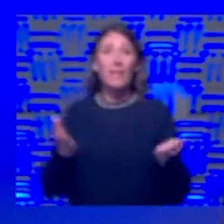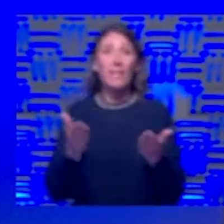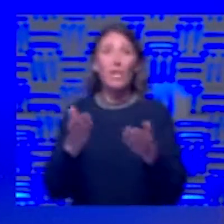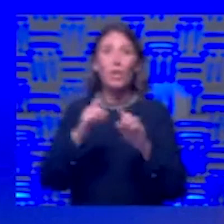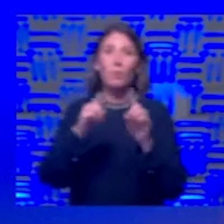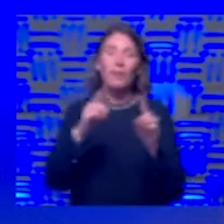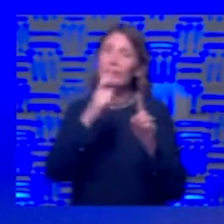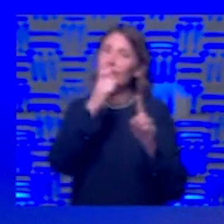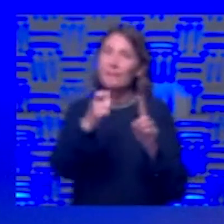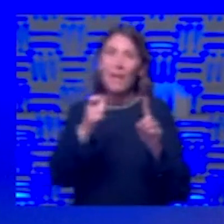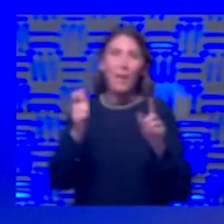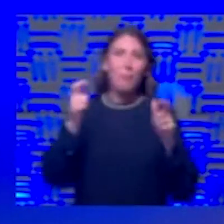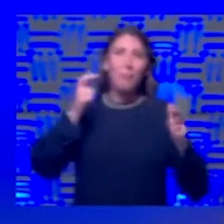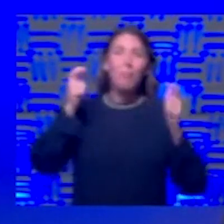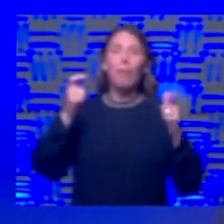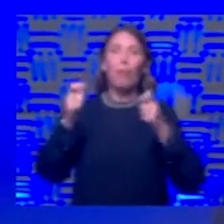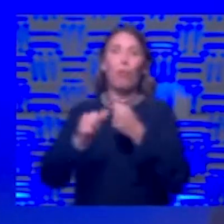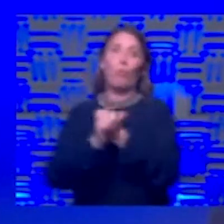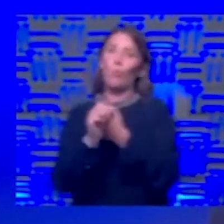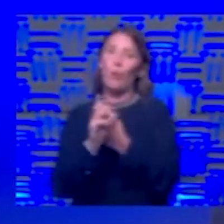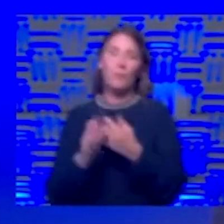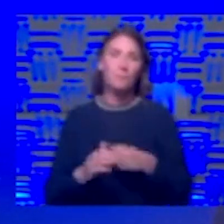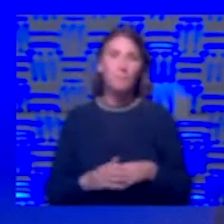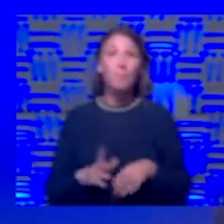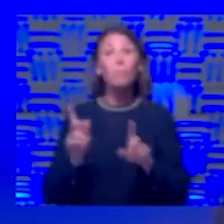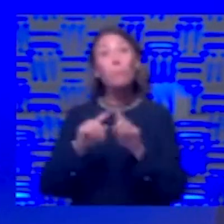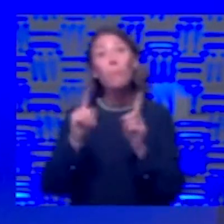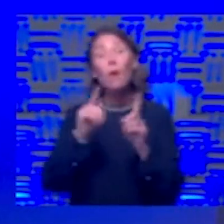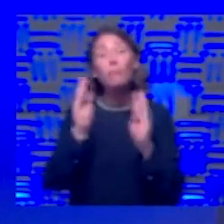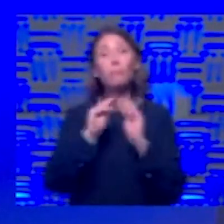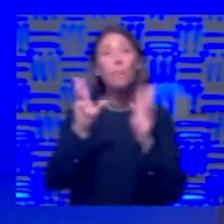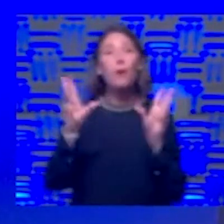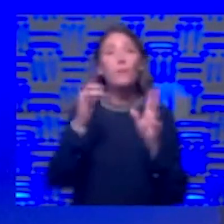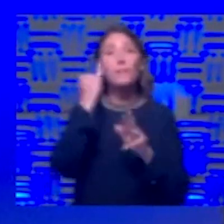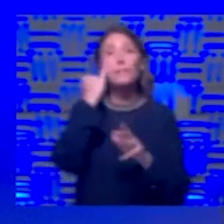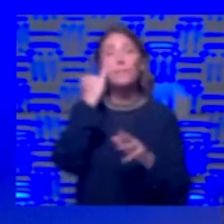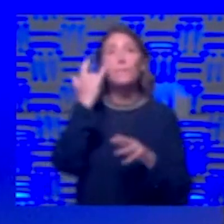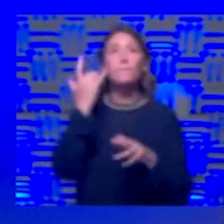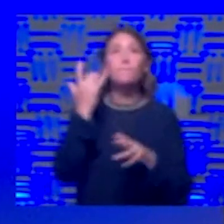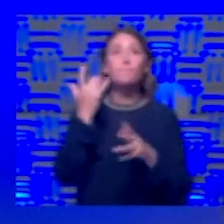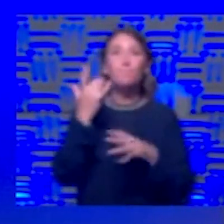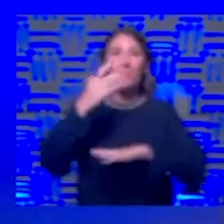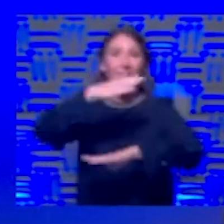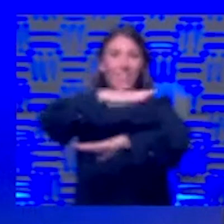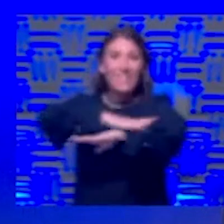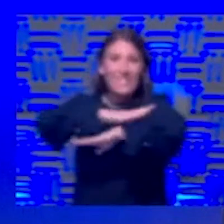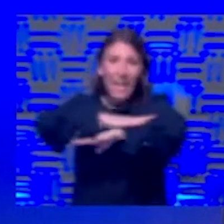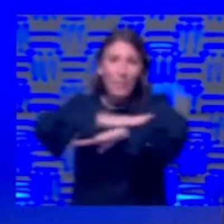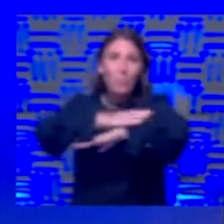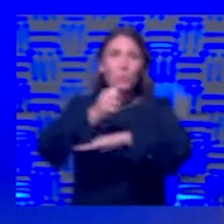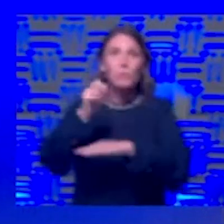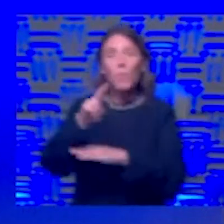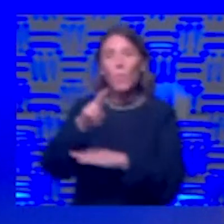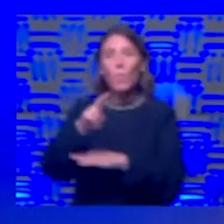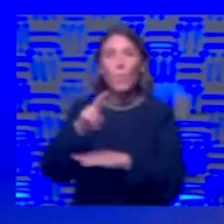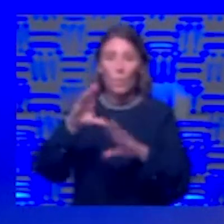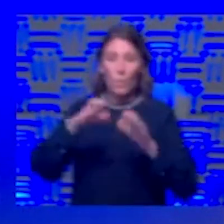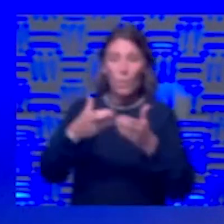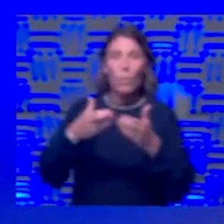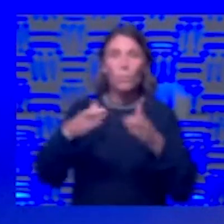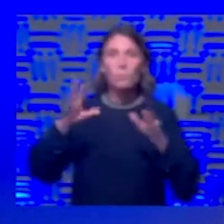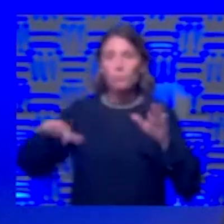a significant threat, but obviously, especially if the tables or the groups are separated